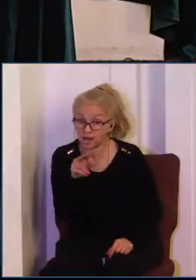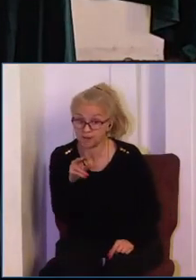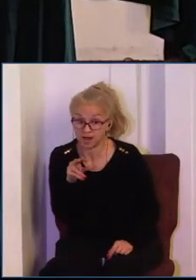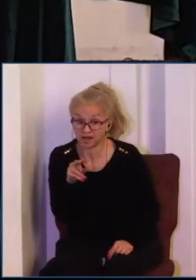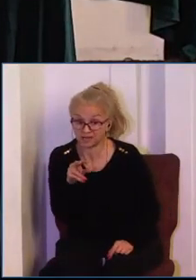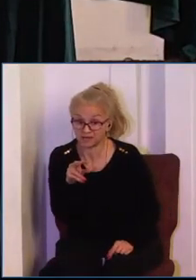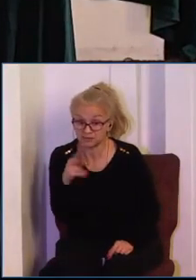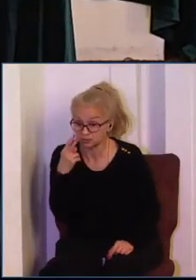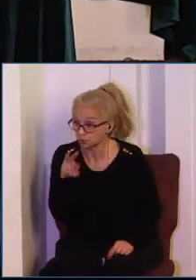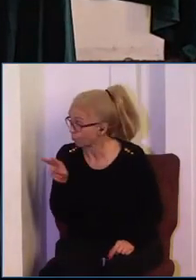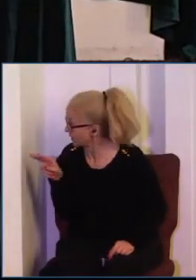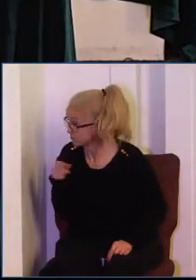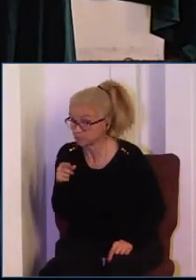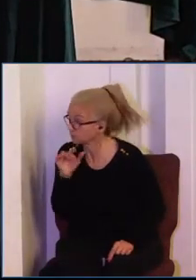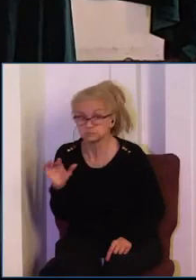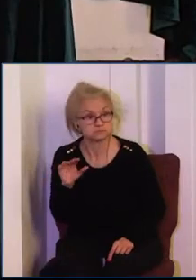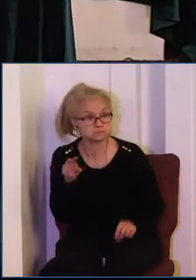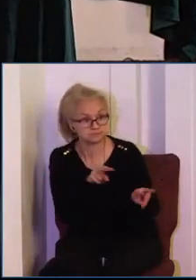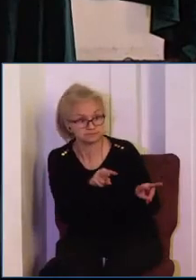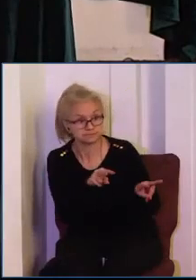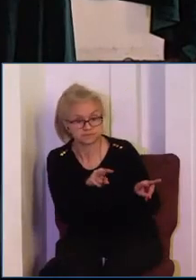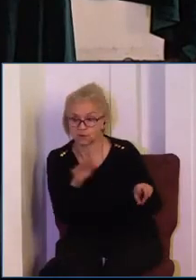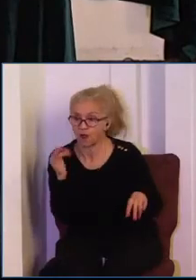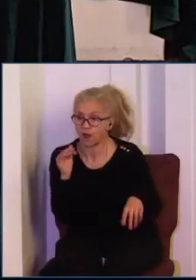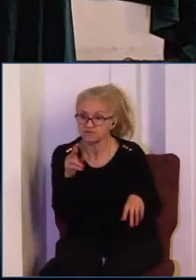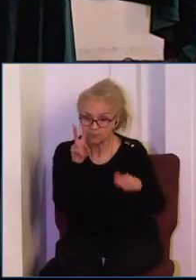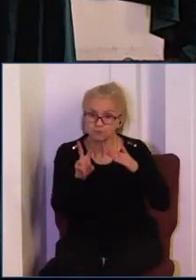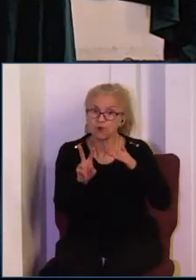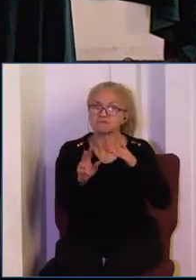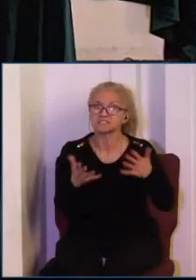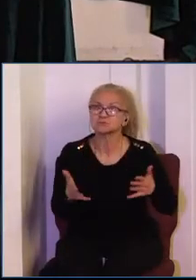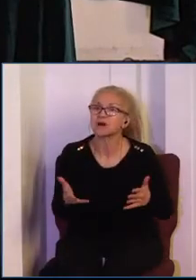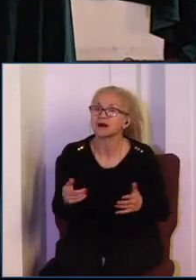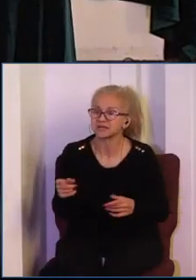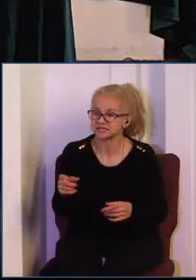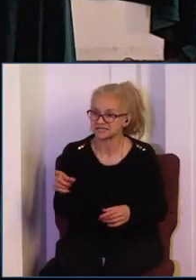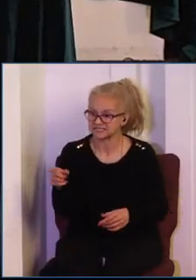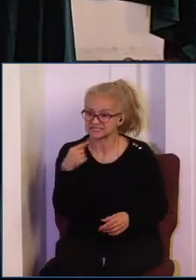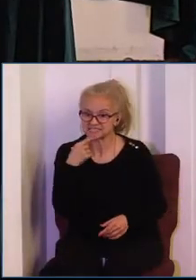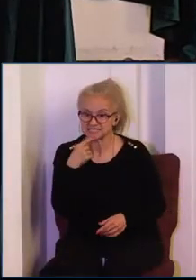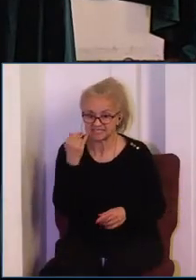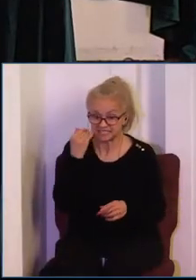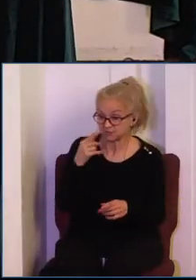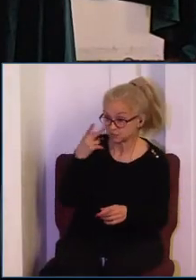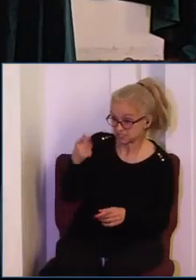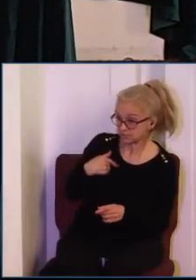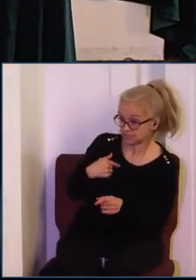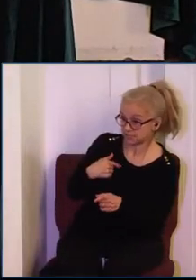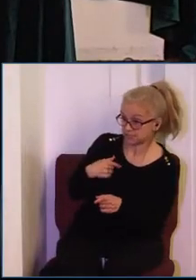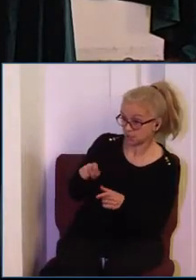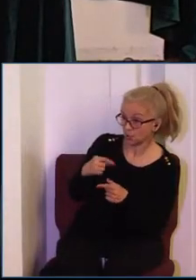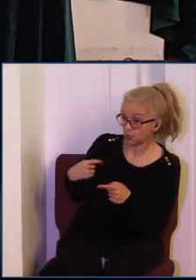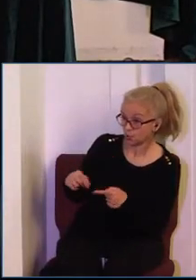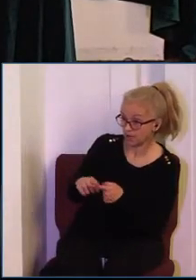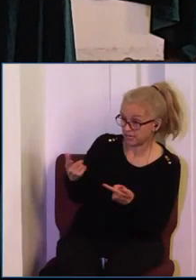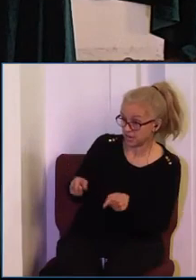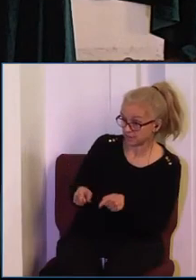you. Because the prophecy was this. Elijah says, if you see me when it